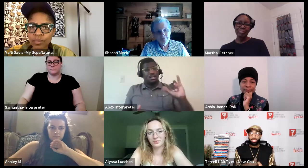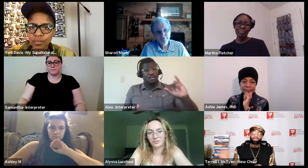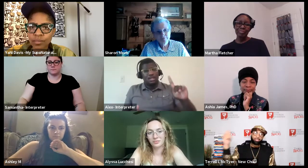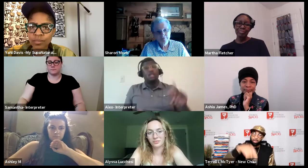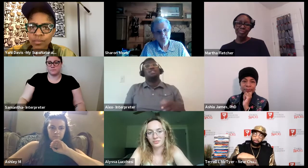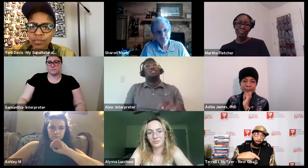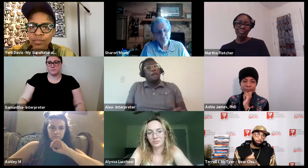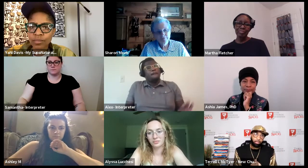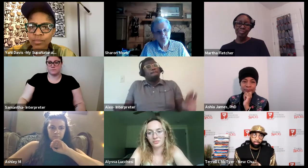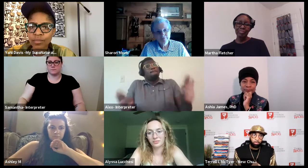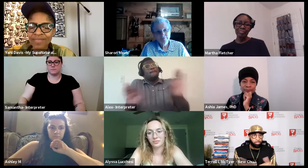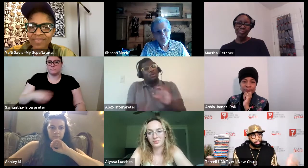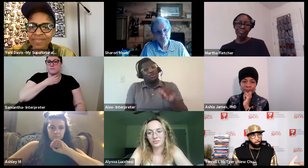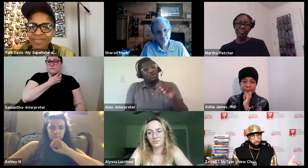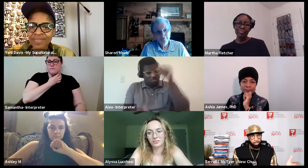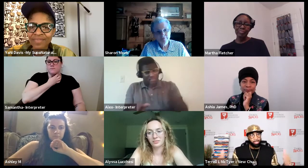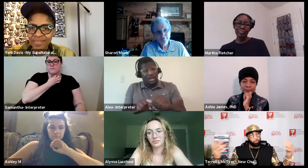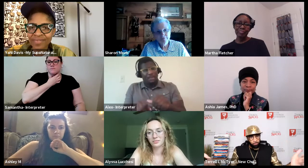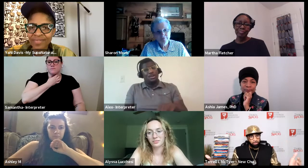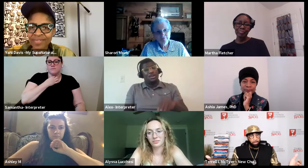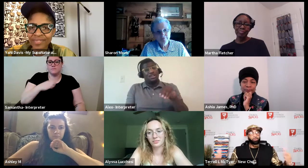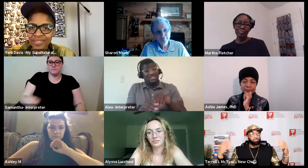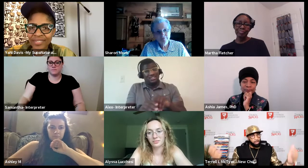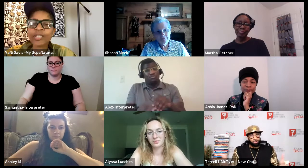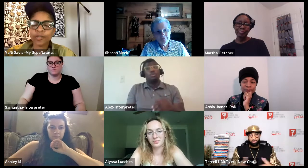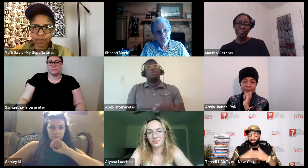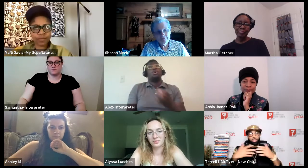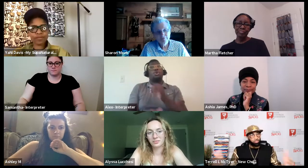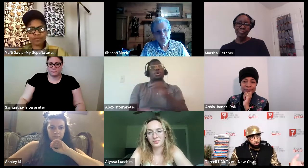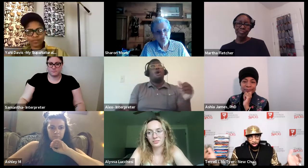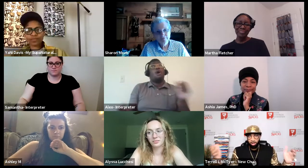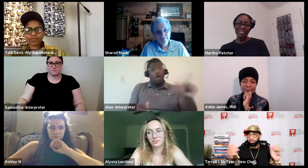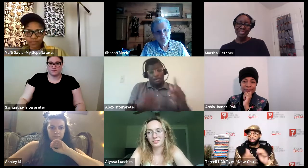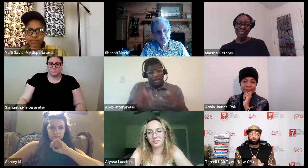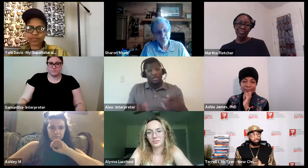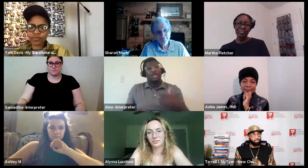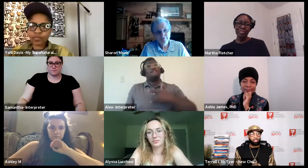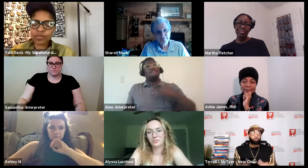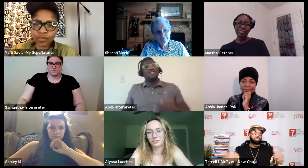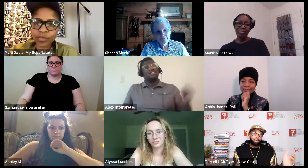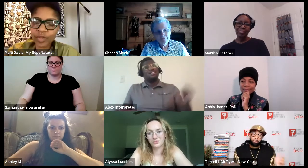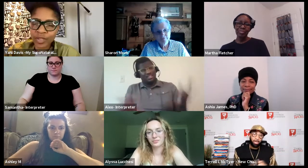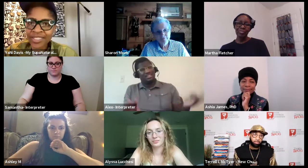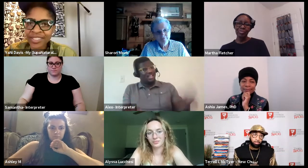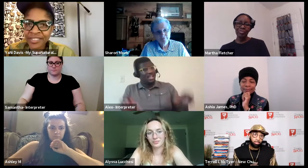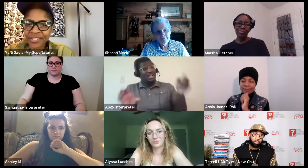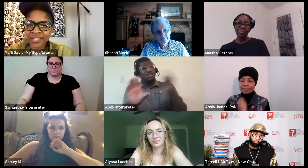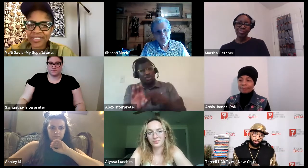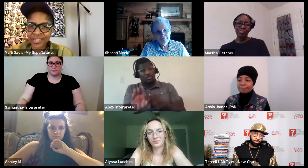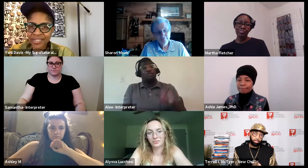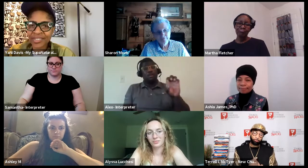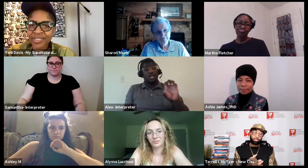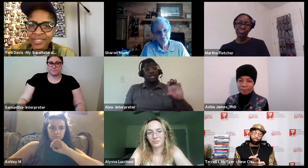that. And so here we are with the E, which is equipping people to be able to do all of those different things, which as a pastor is